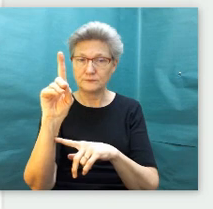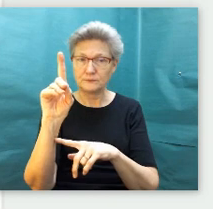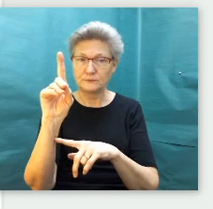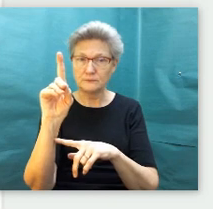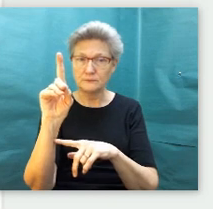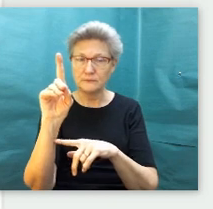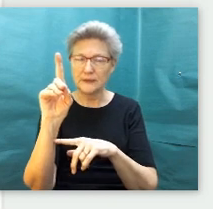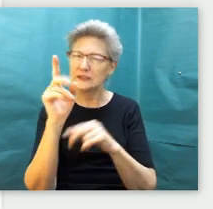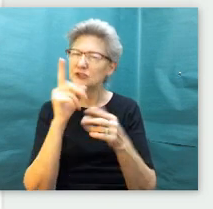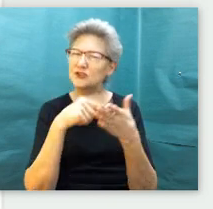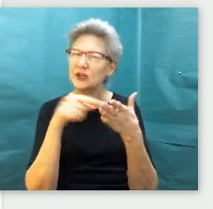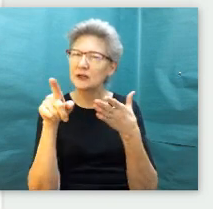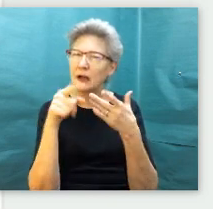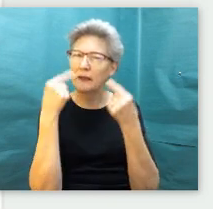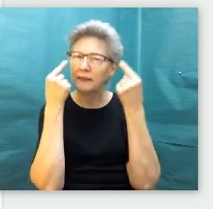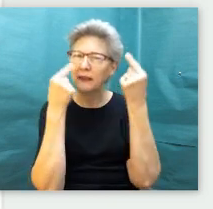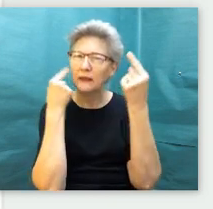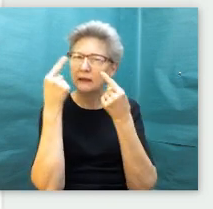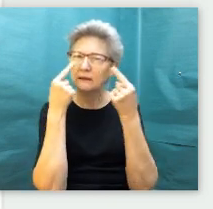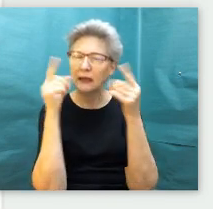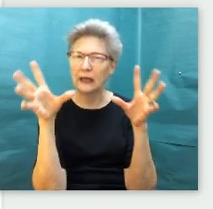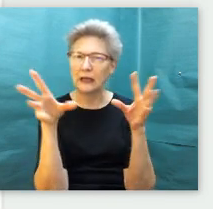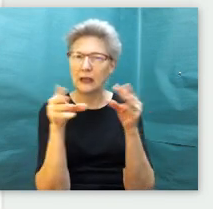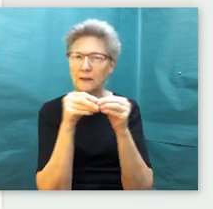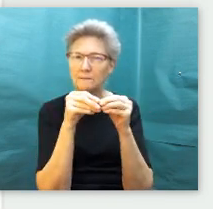ACD, to double check our thinking.